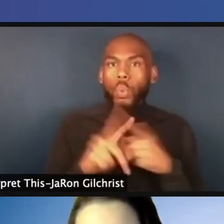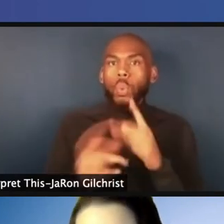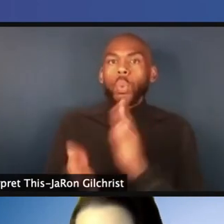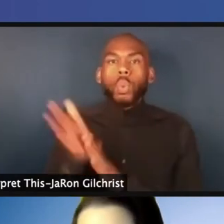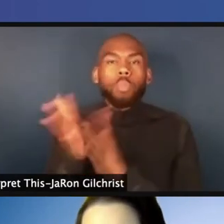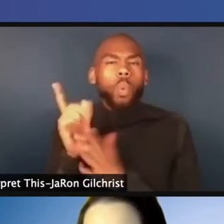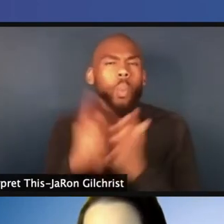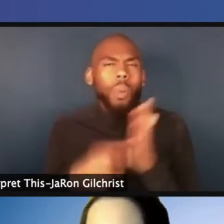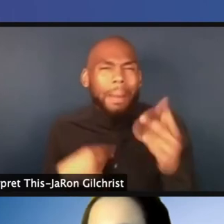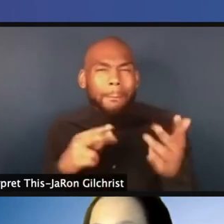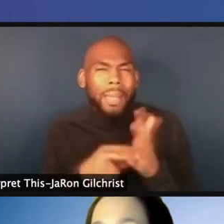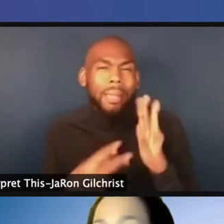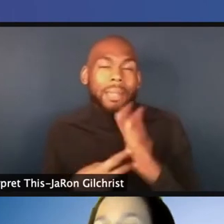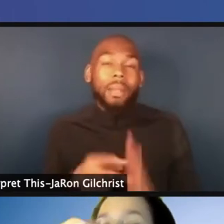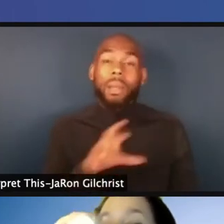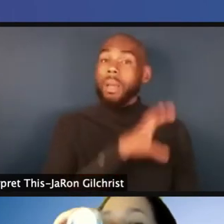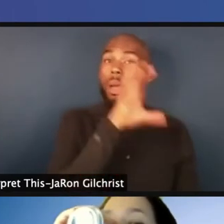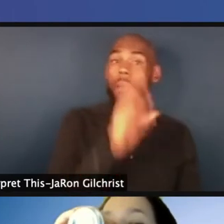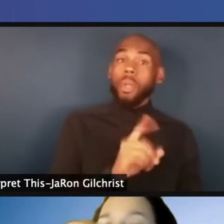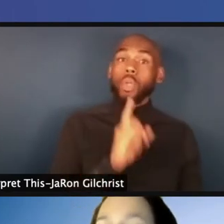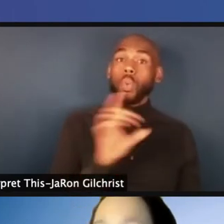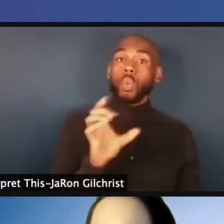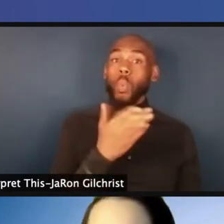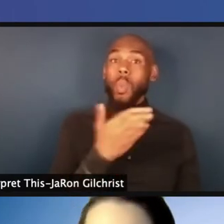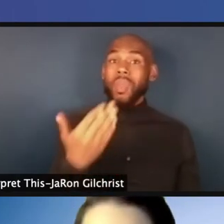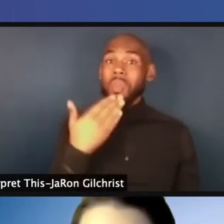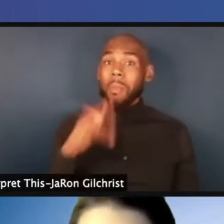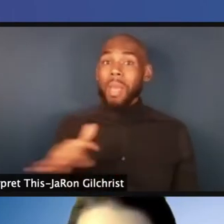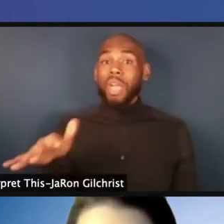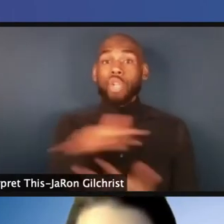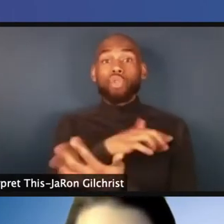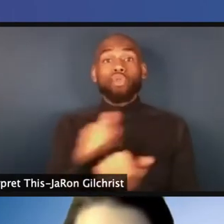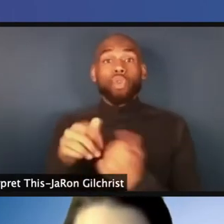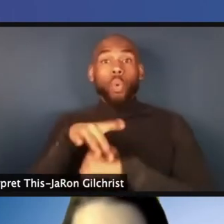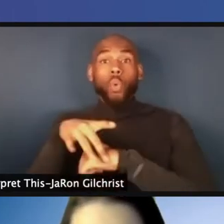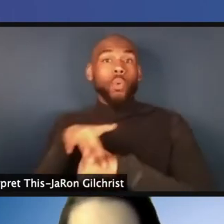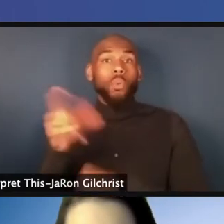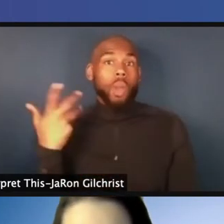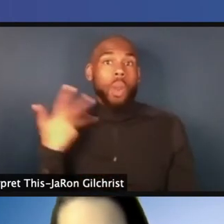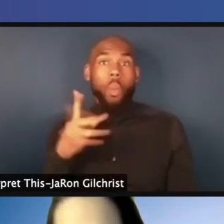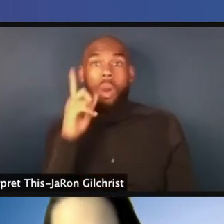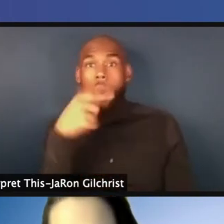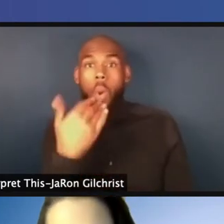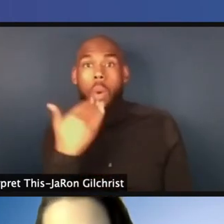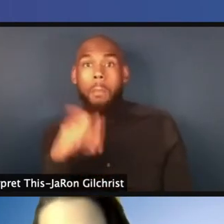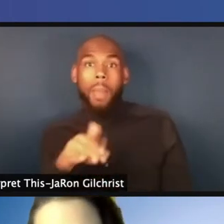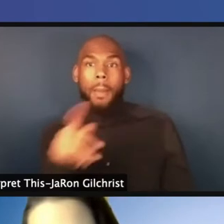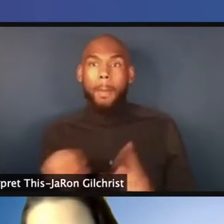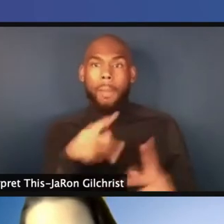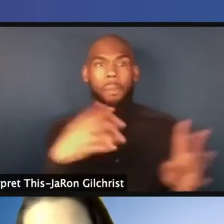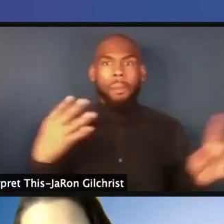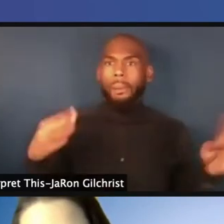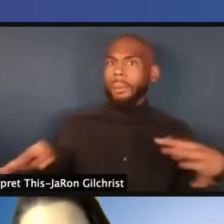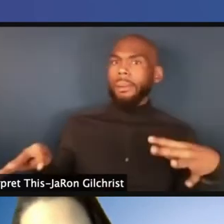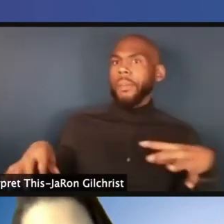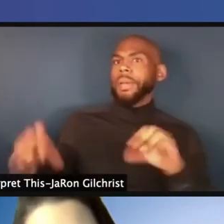that are doing things that are bad and destroying the earth don't want to look bad because, you know, then people will take action against